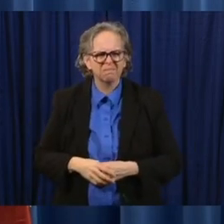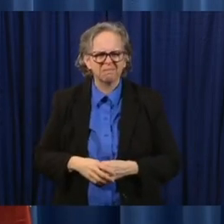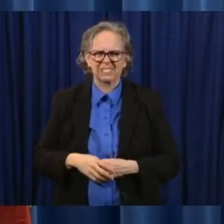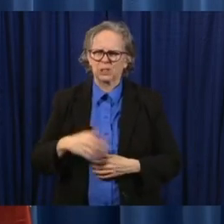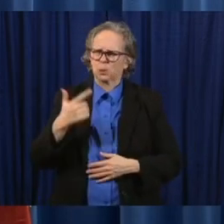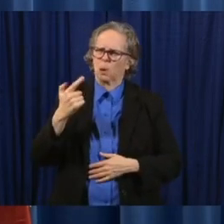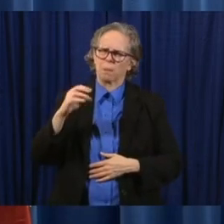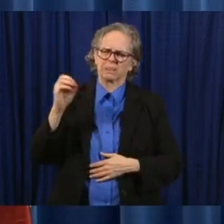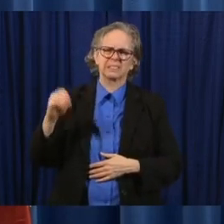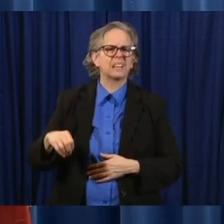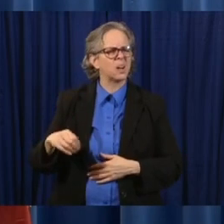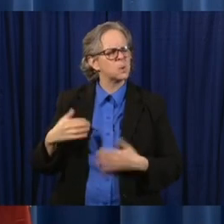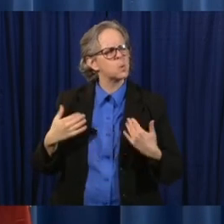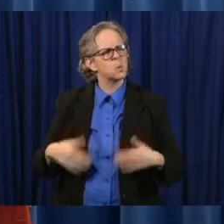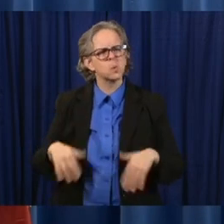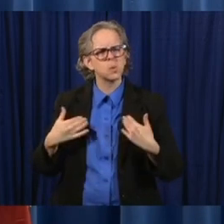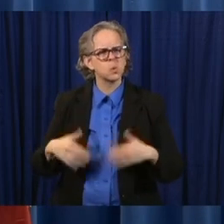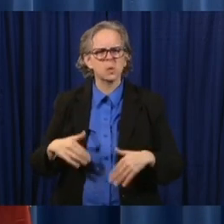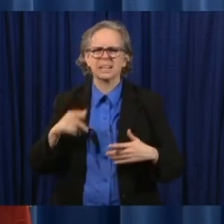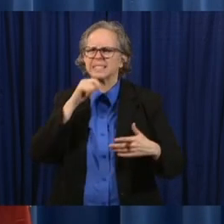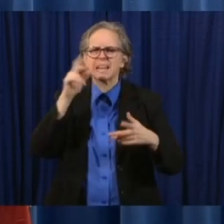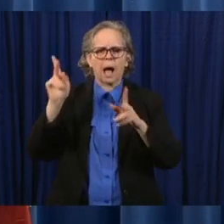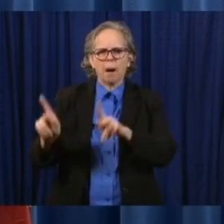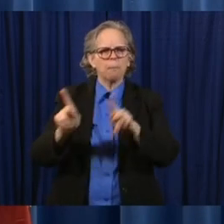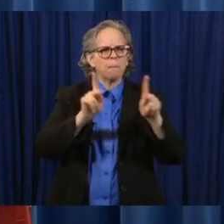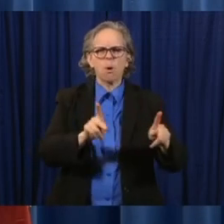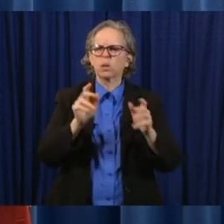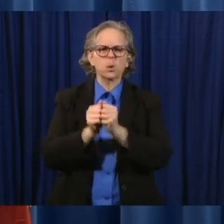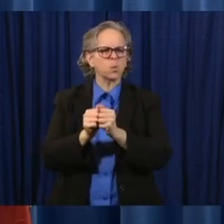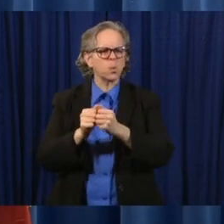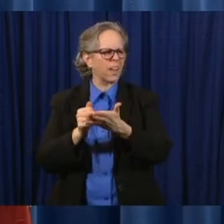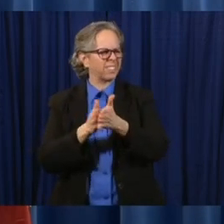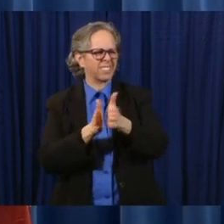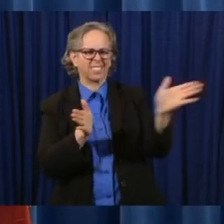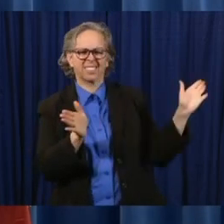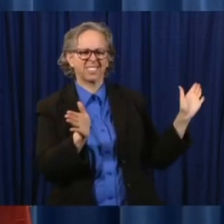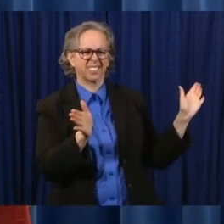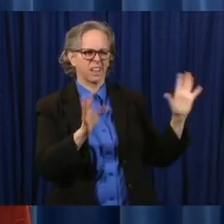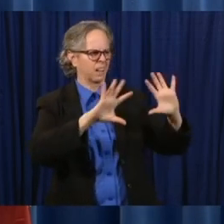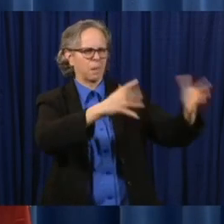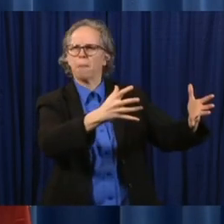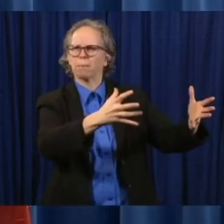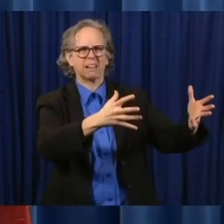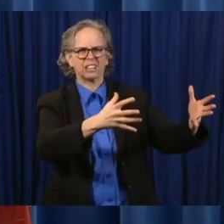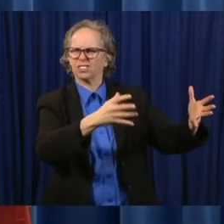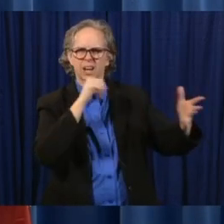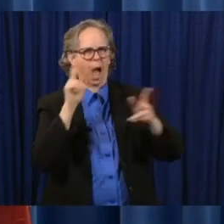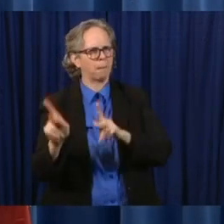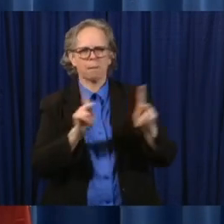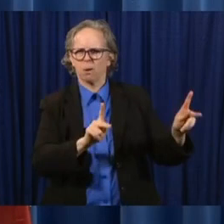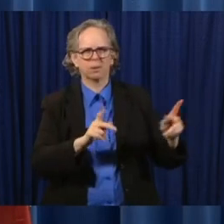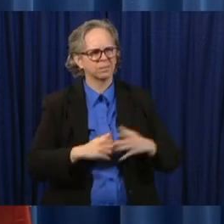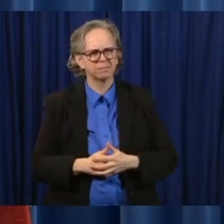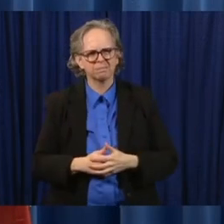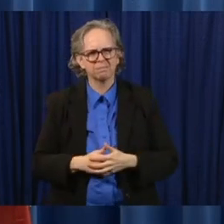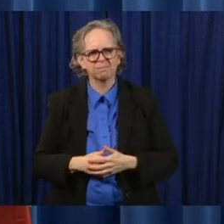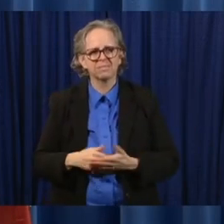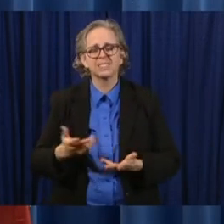is disproportionate to the African American population in the state of Ohio, which is somewhere between 13 and